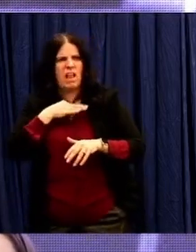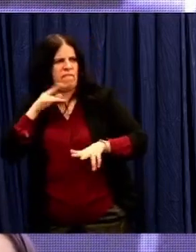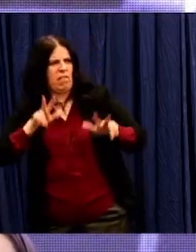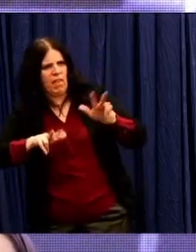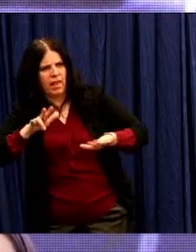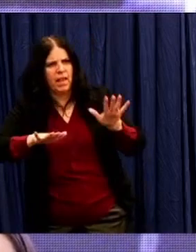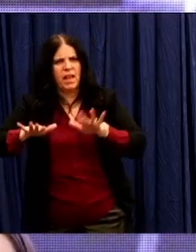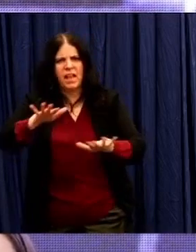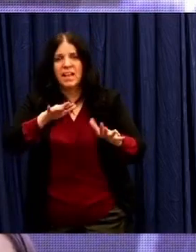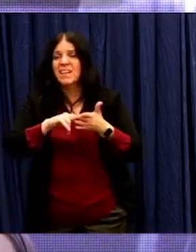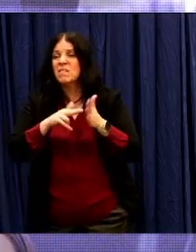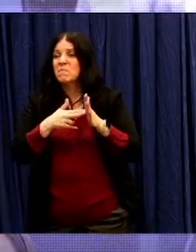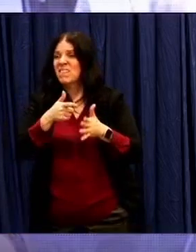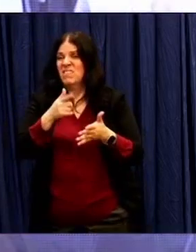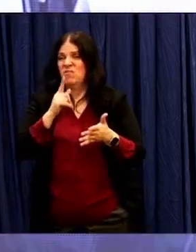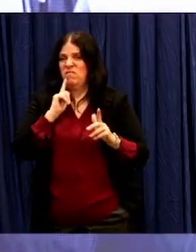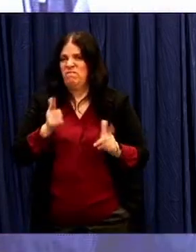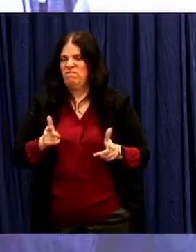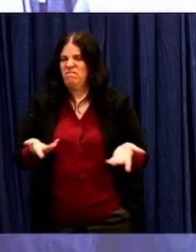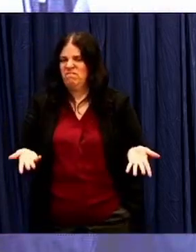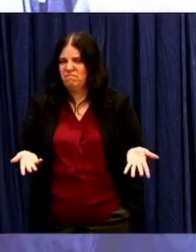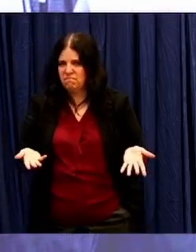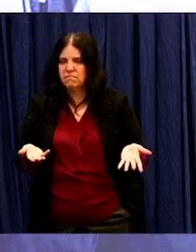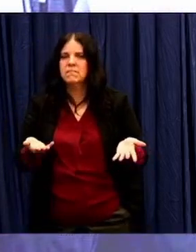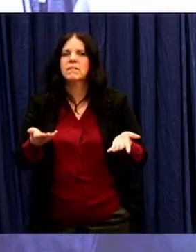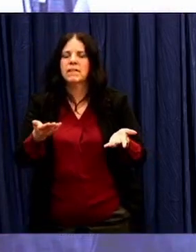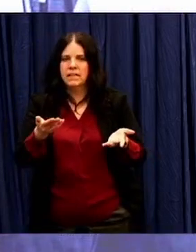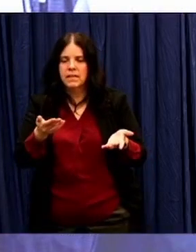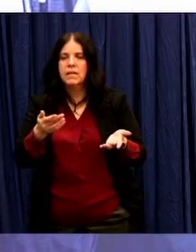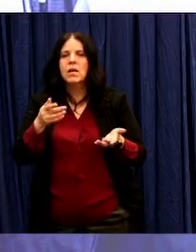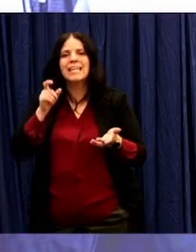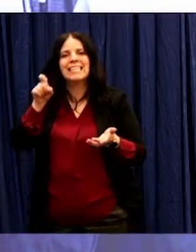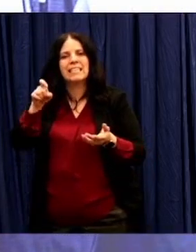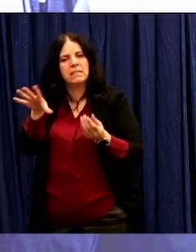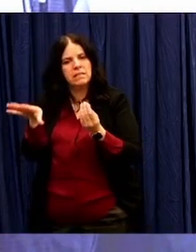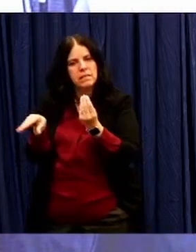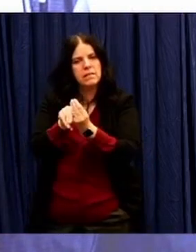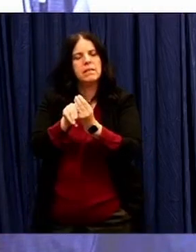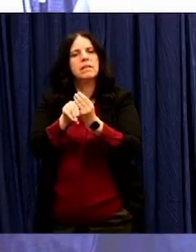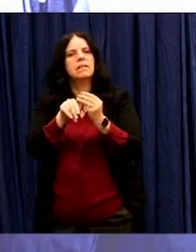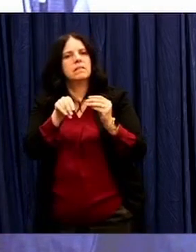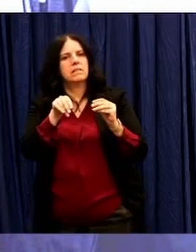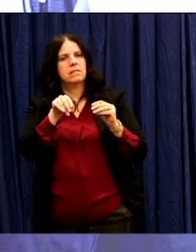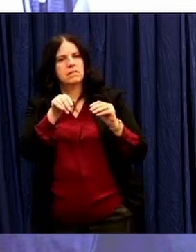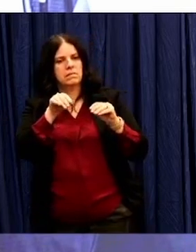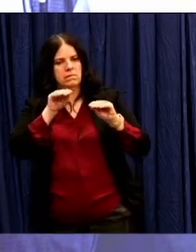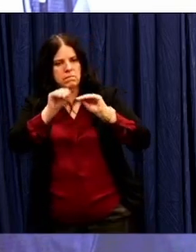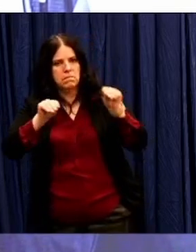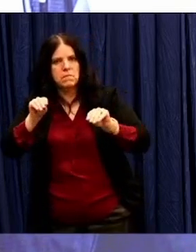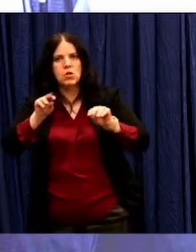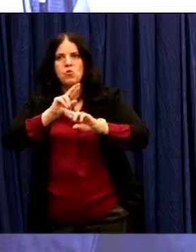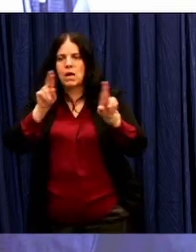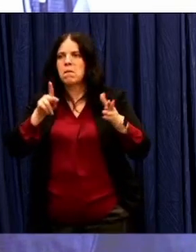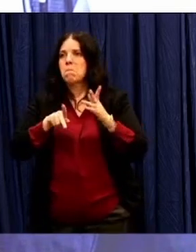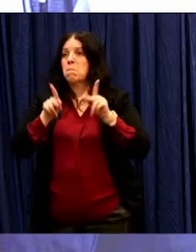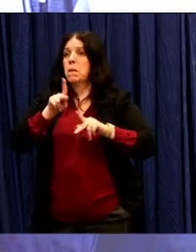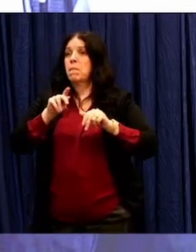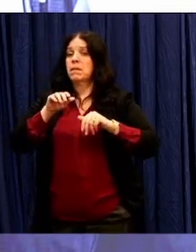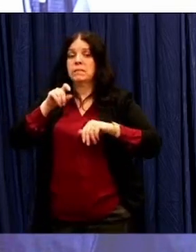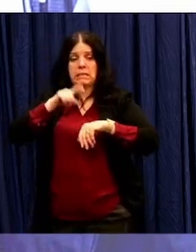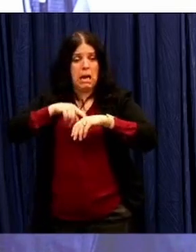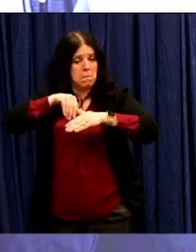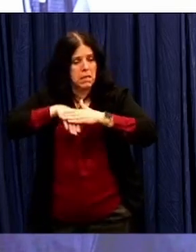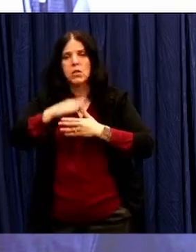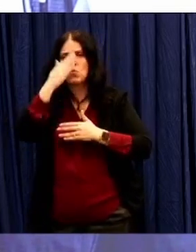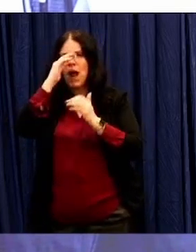it effectively, but having some of those things available for folks to have available when they